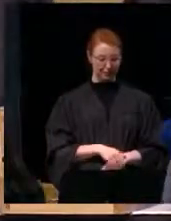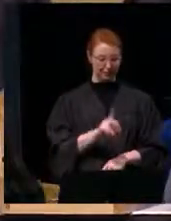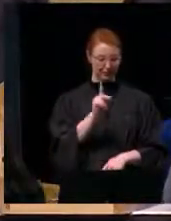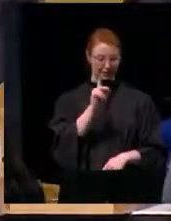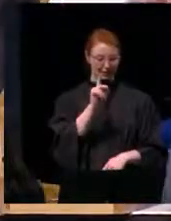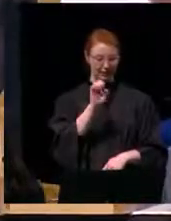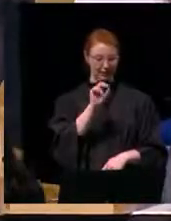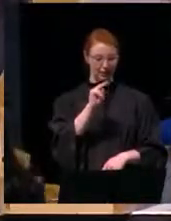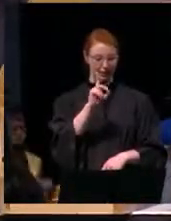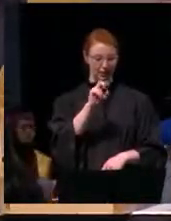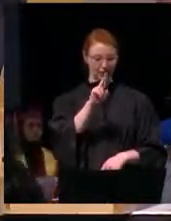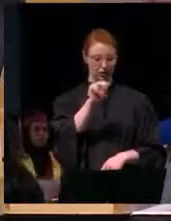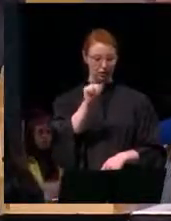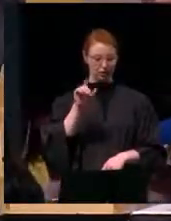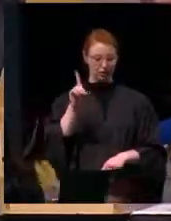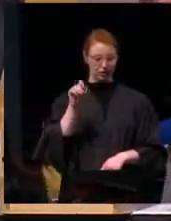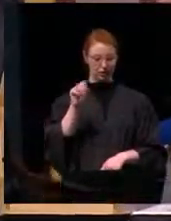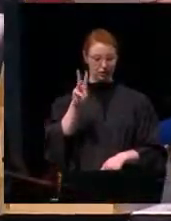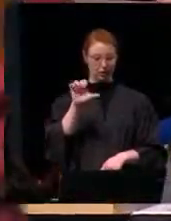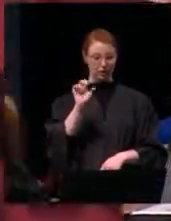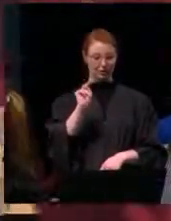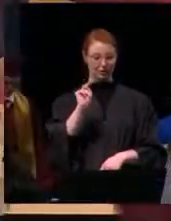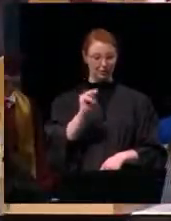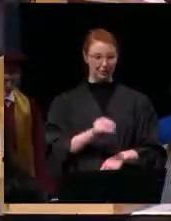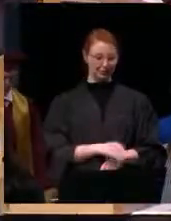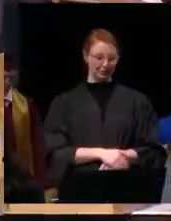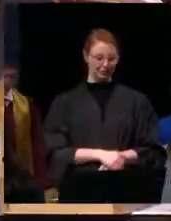Kendra Dawson.